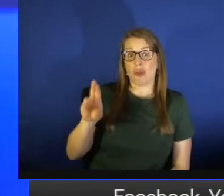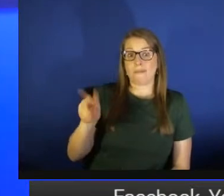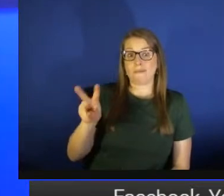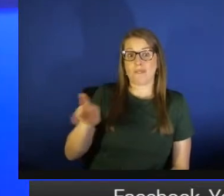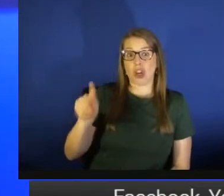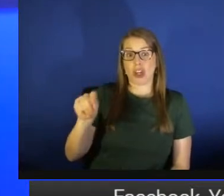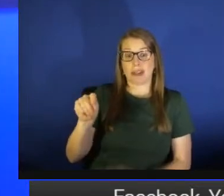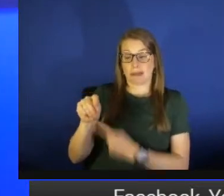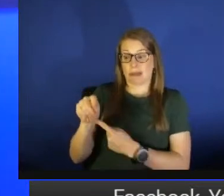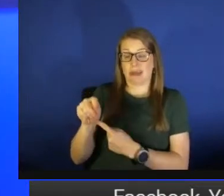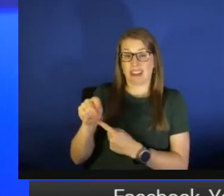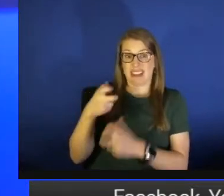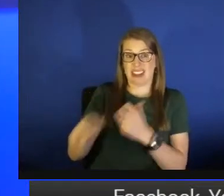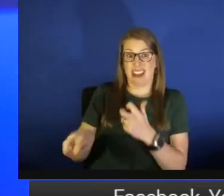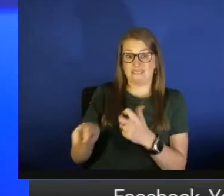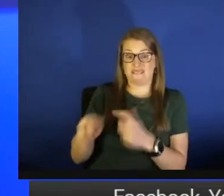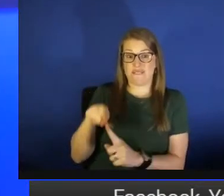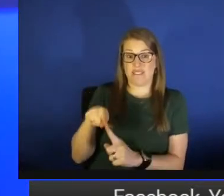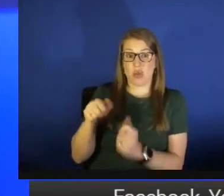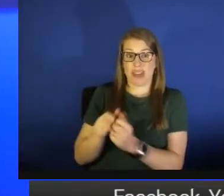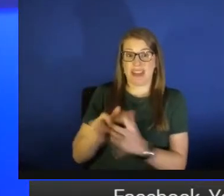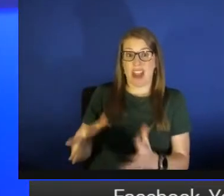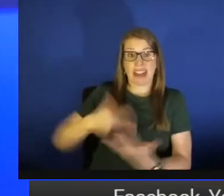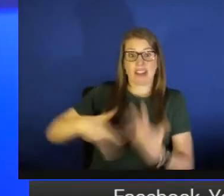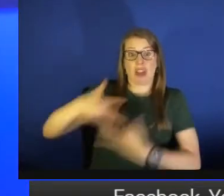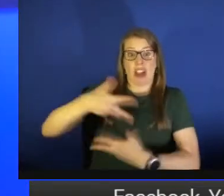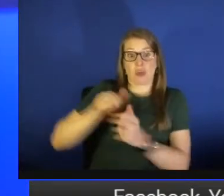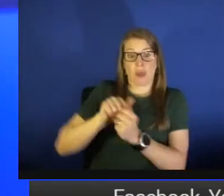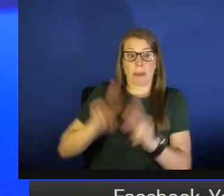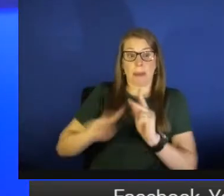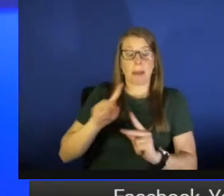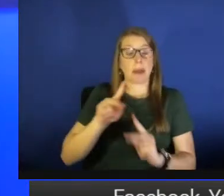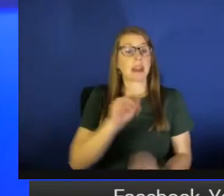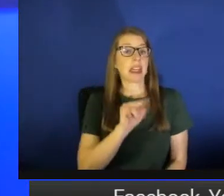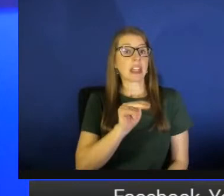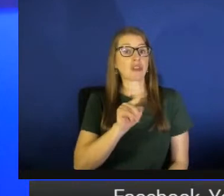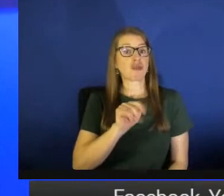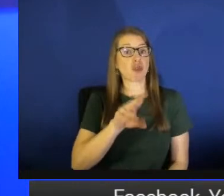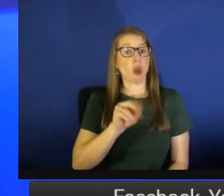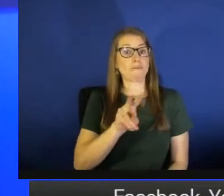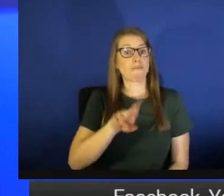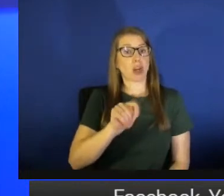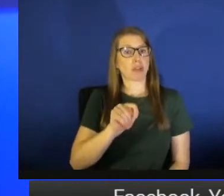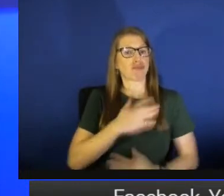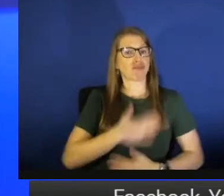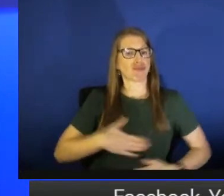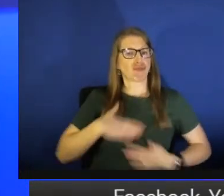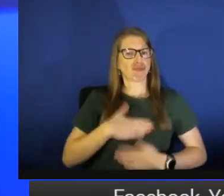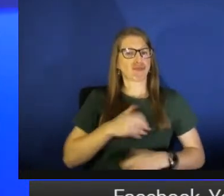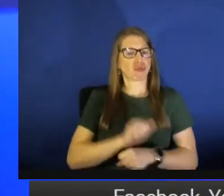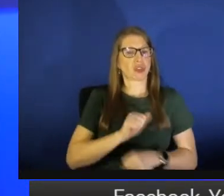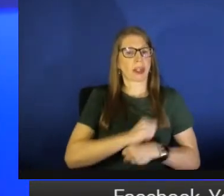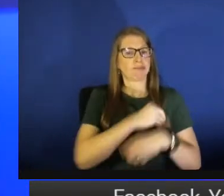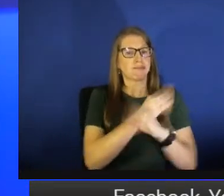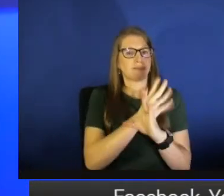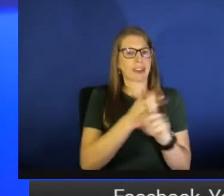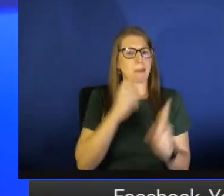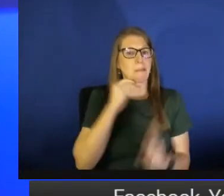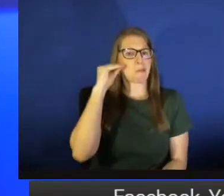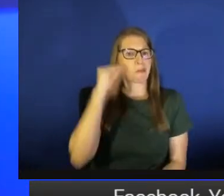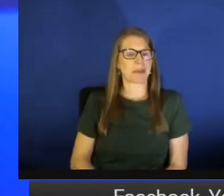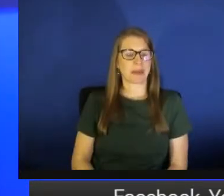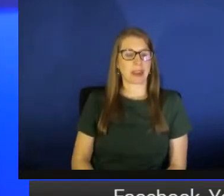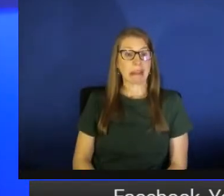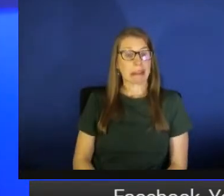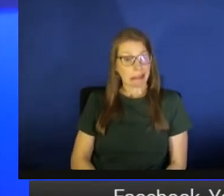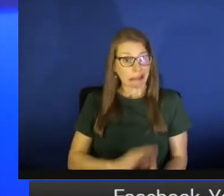very tough to go without that interaction with people. For the introverts, some of them actually enjoyed working remotely, and it took us a little bit to convince them to come